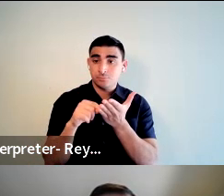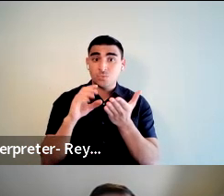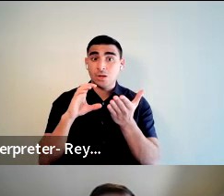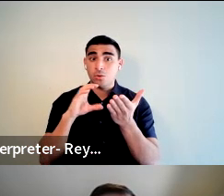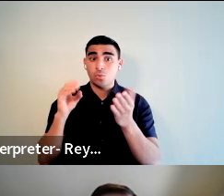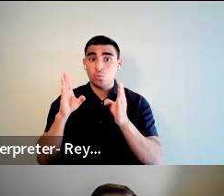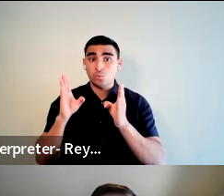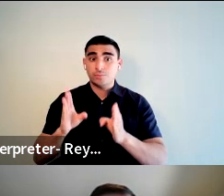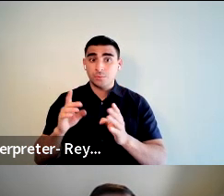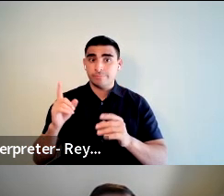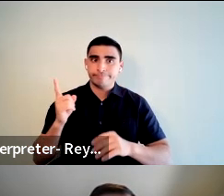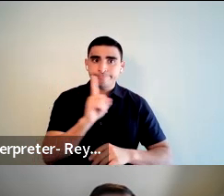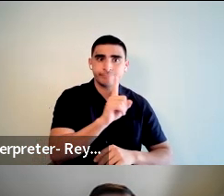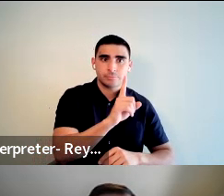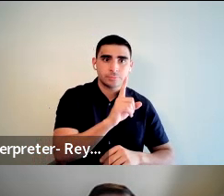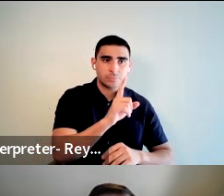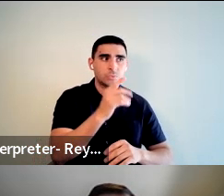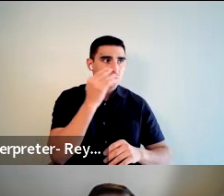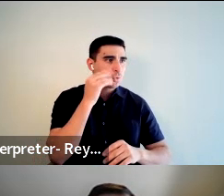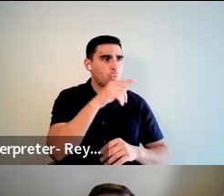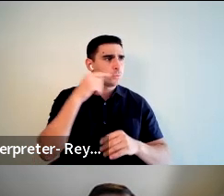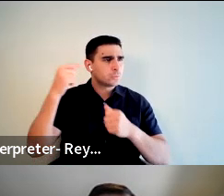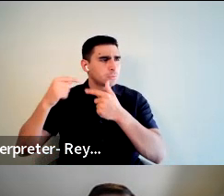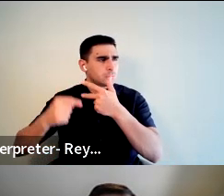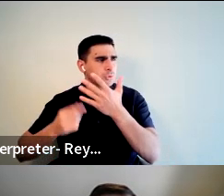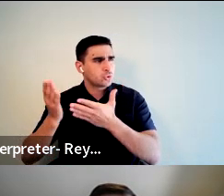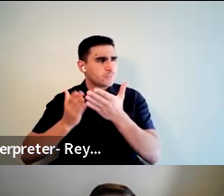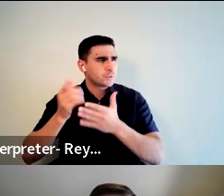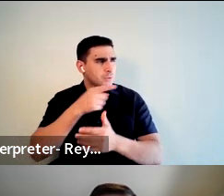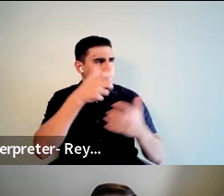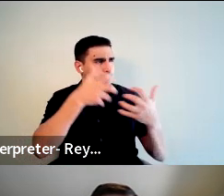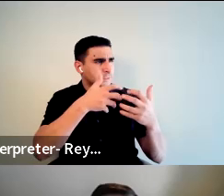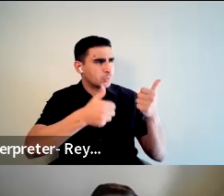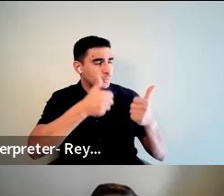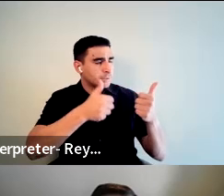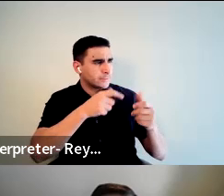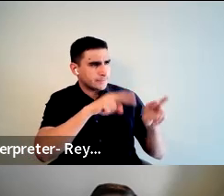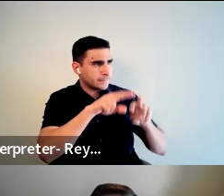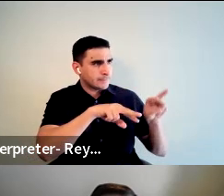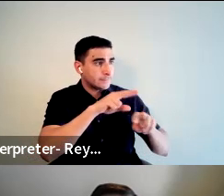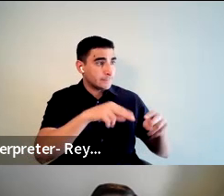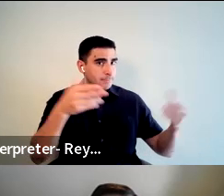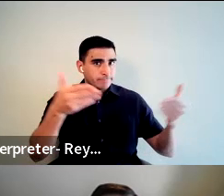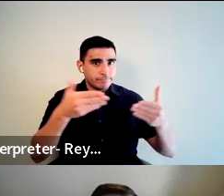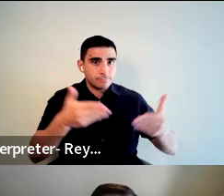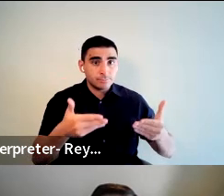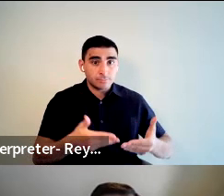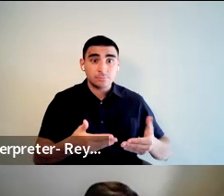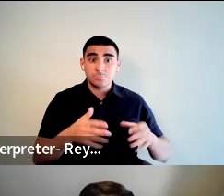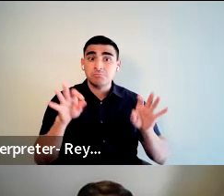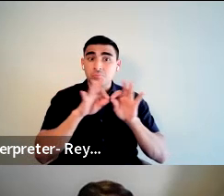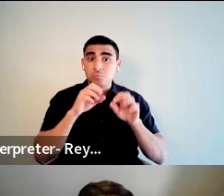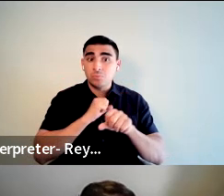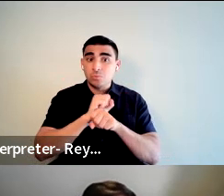the services that they can send these people to. So I think it's important that we work with those groups, the community